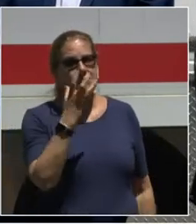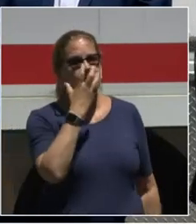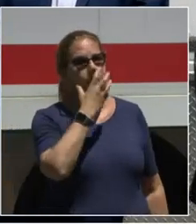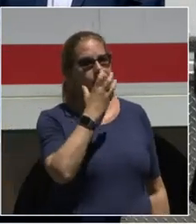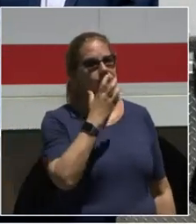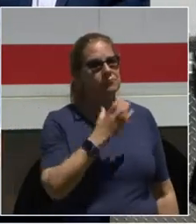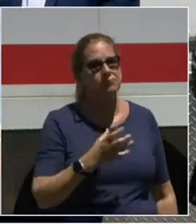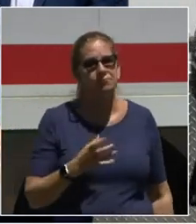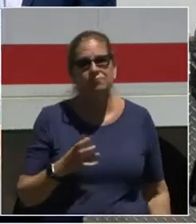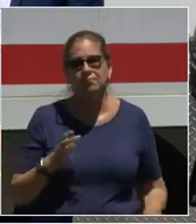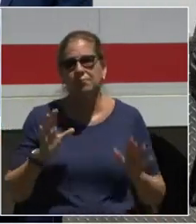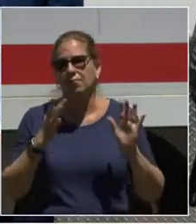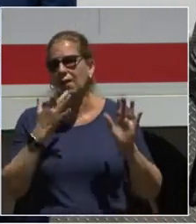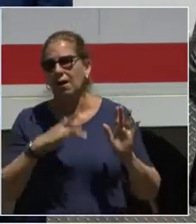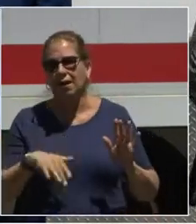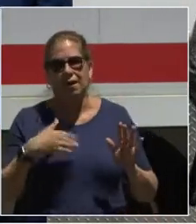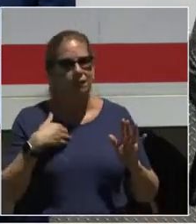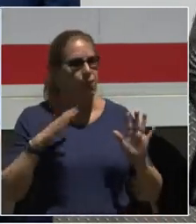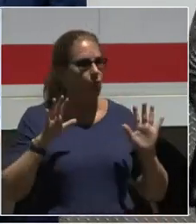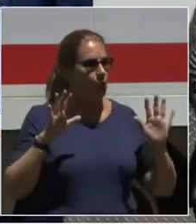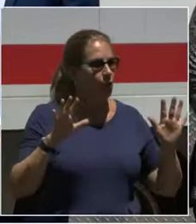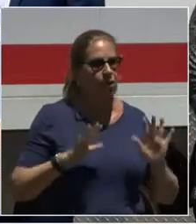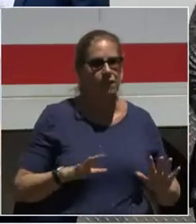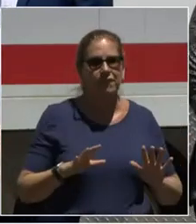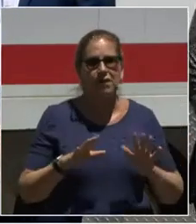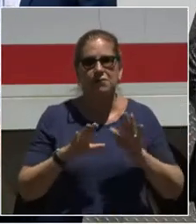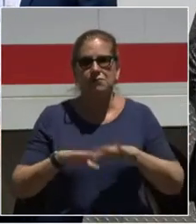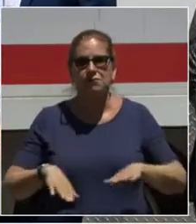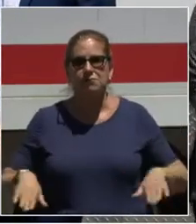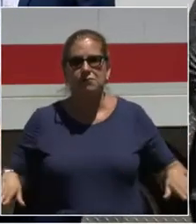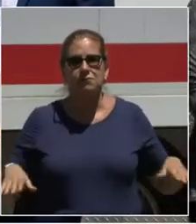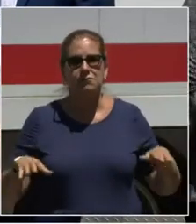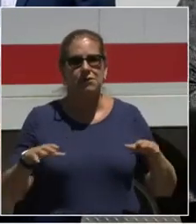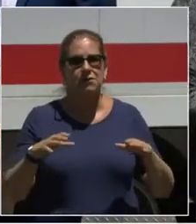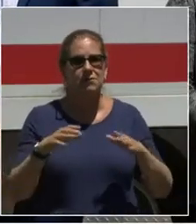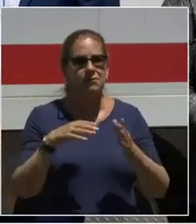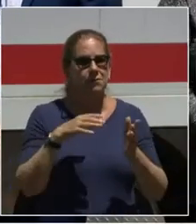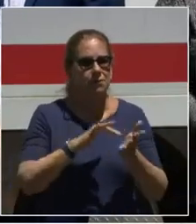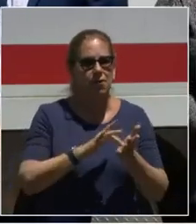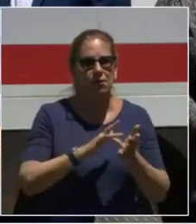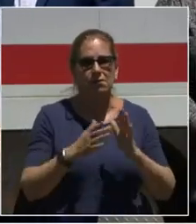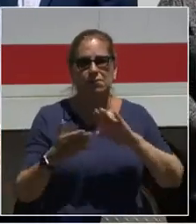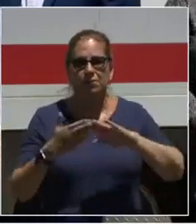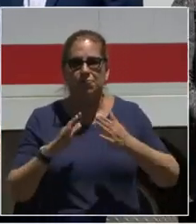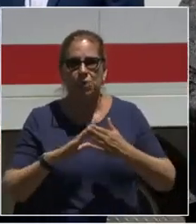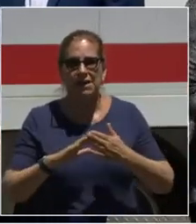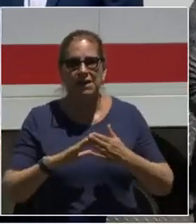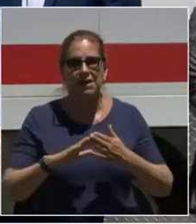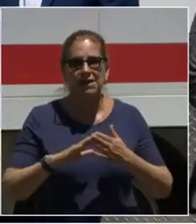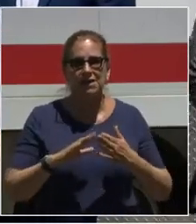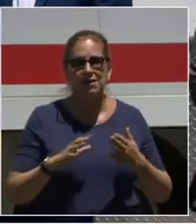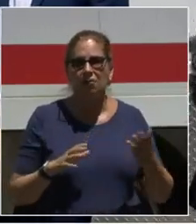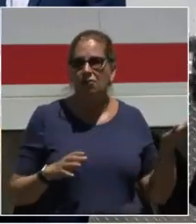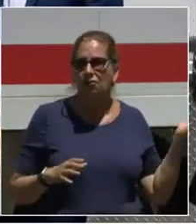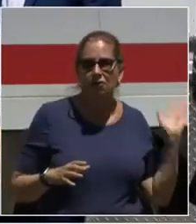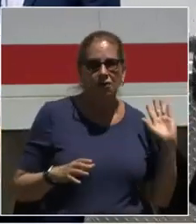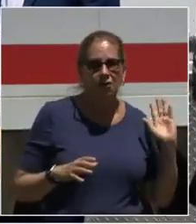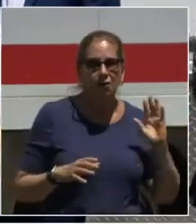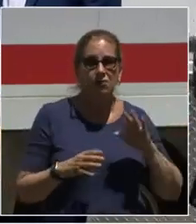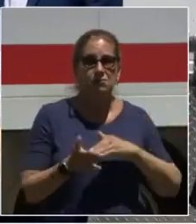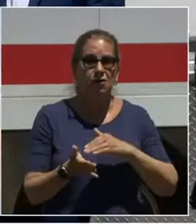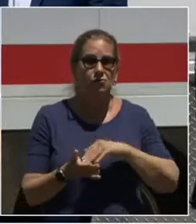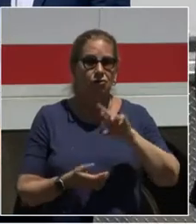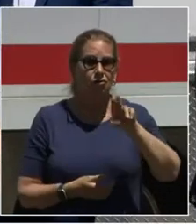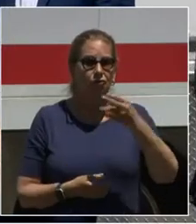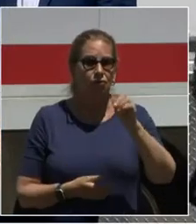care community. And I want to acknowledge again Dr. Rhodes and the great leadership here at Children's and all of the pediatricians